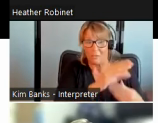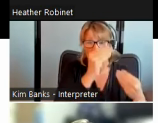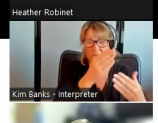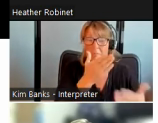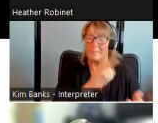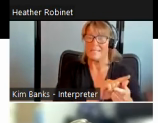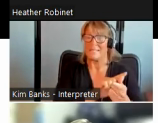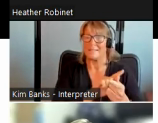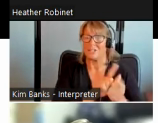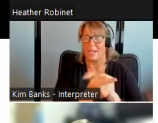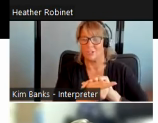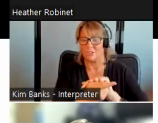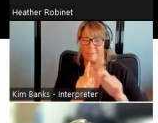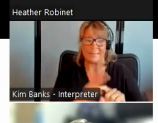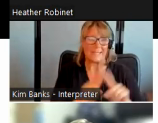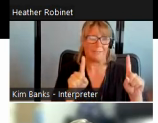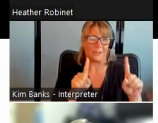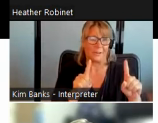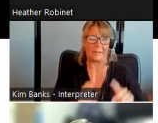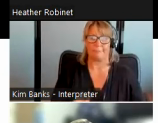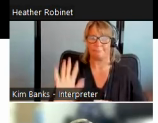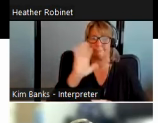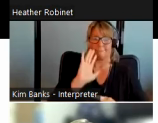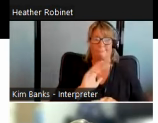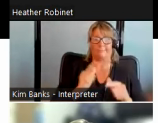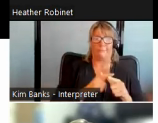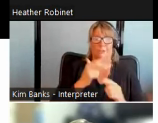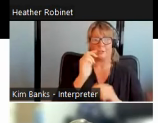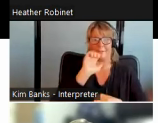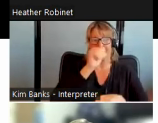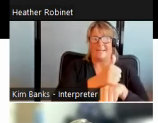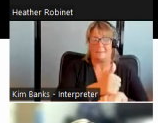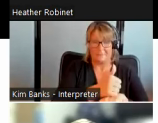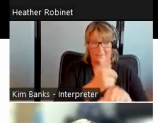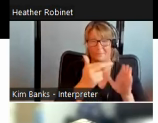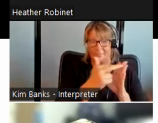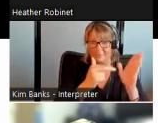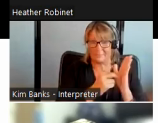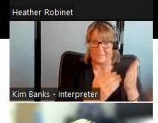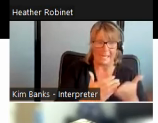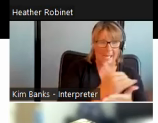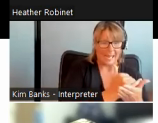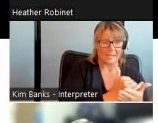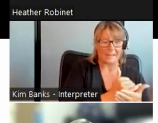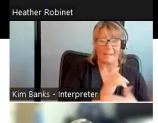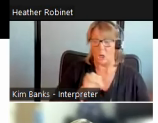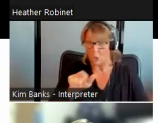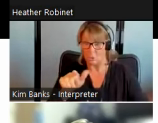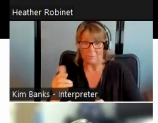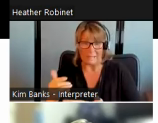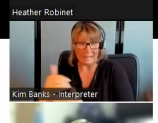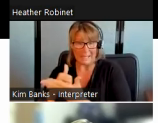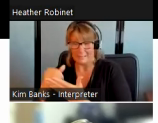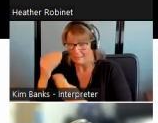be different from when it was collected previously to what you collected on your participant registration